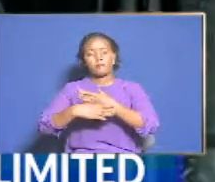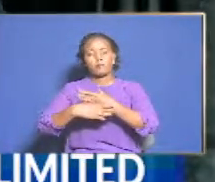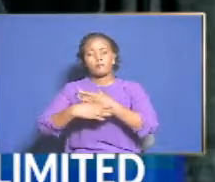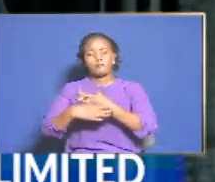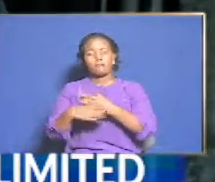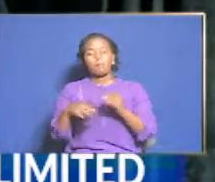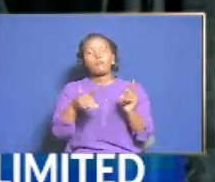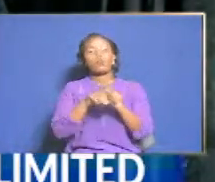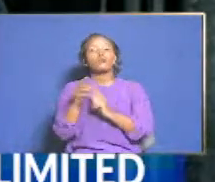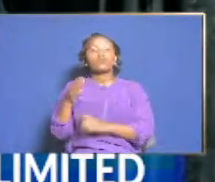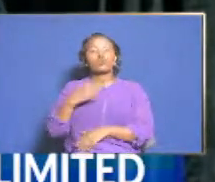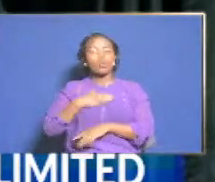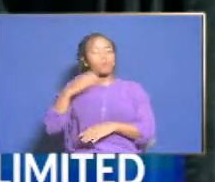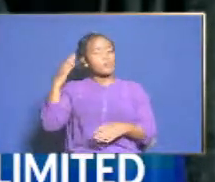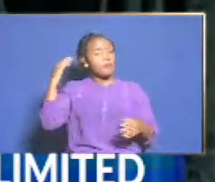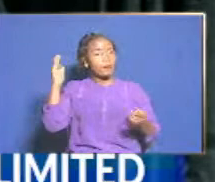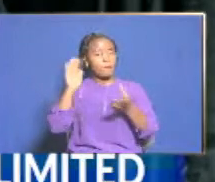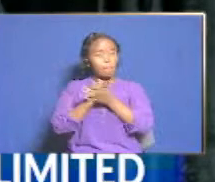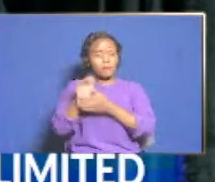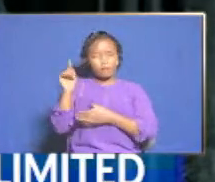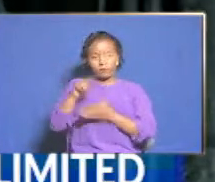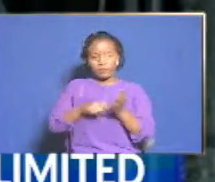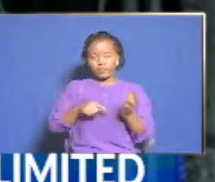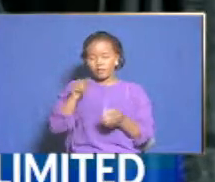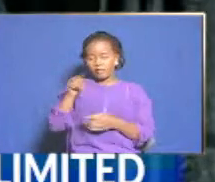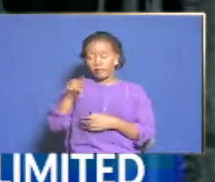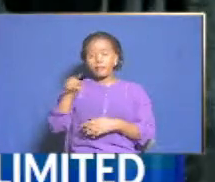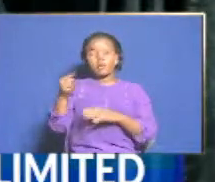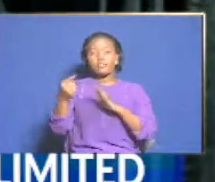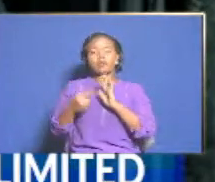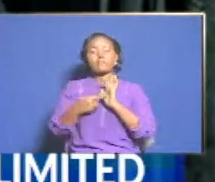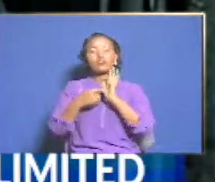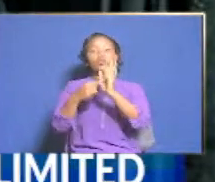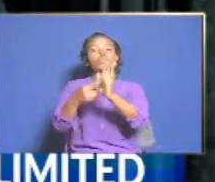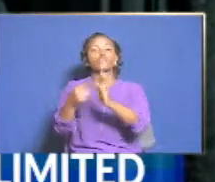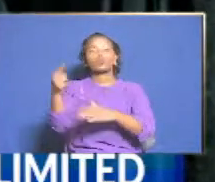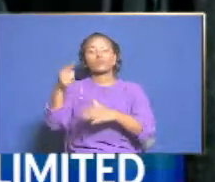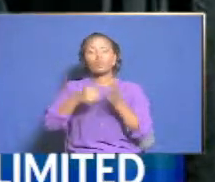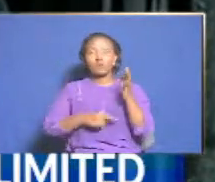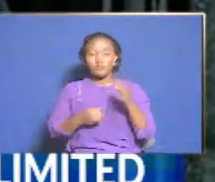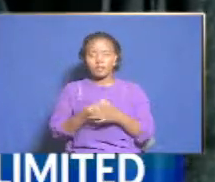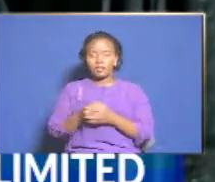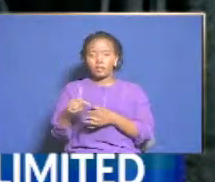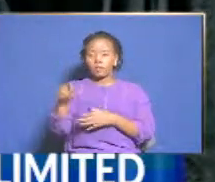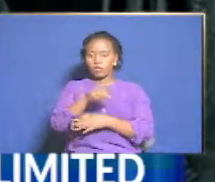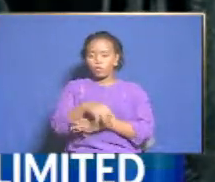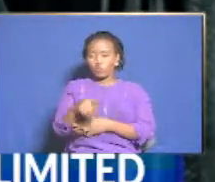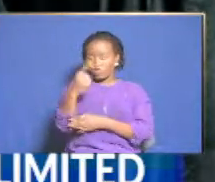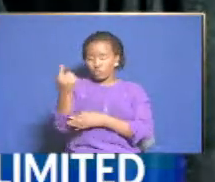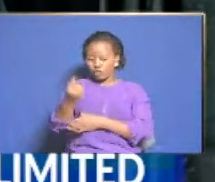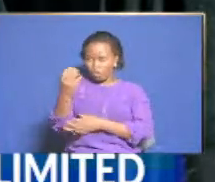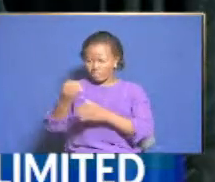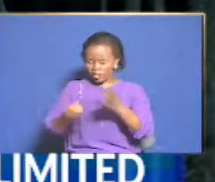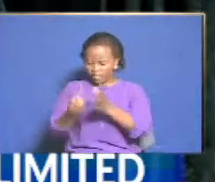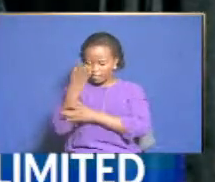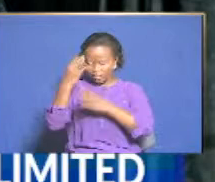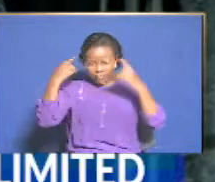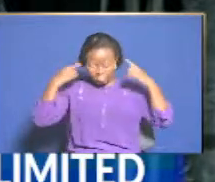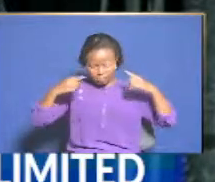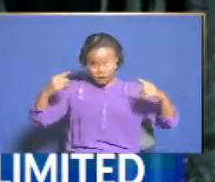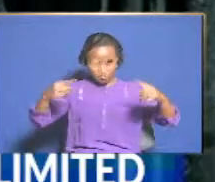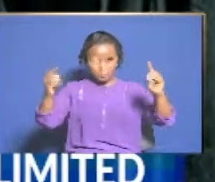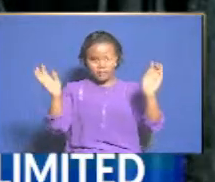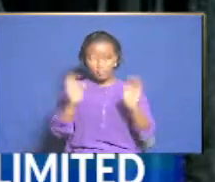And I believe this initiative exemplifies the notion that you do not create prosperity